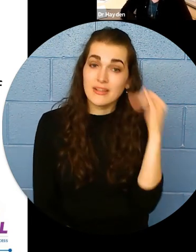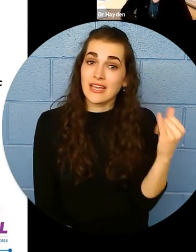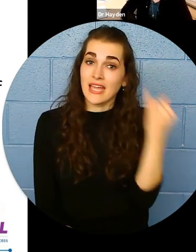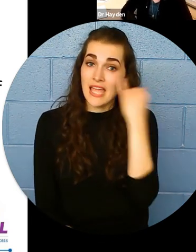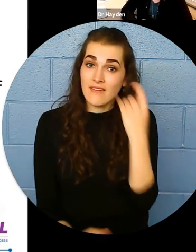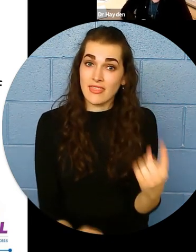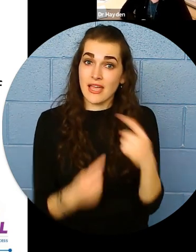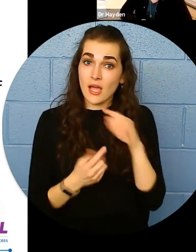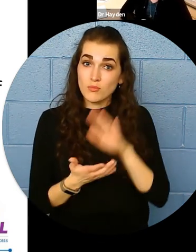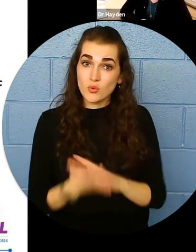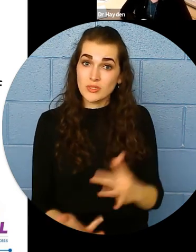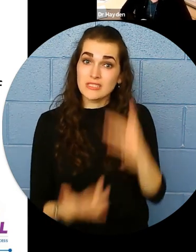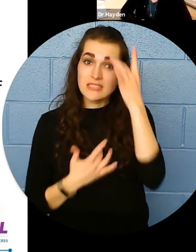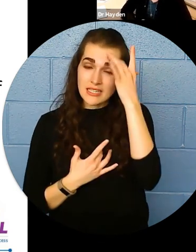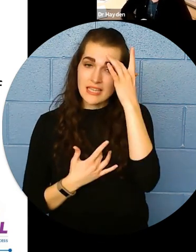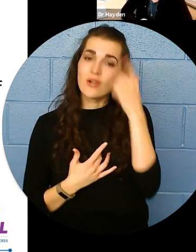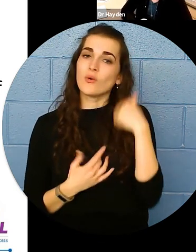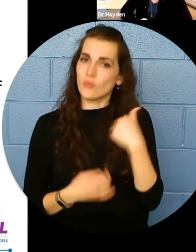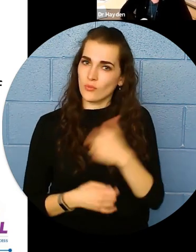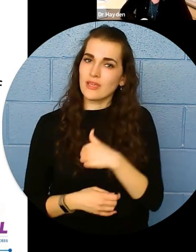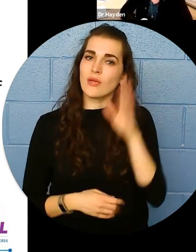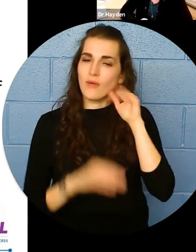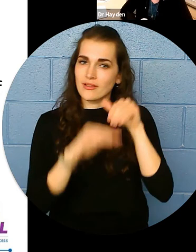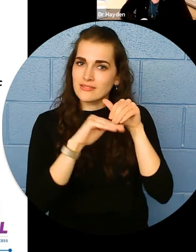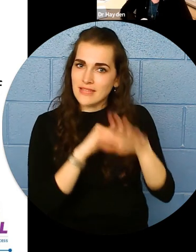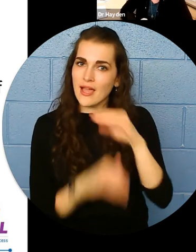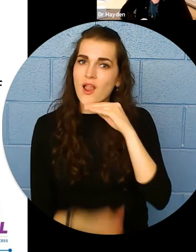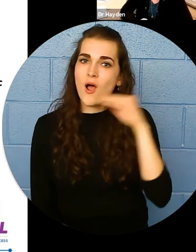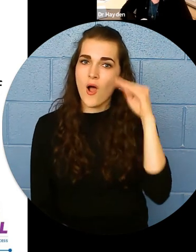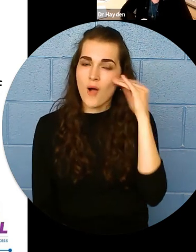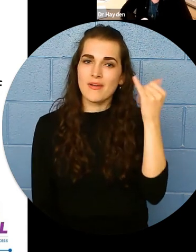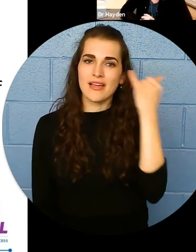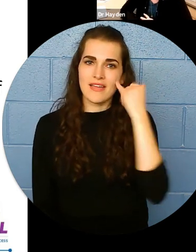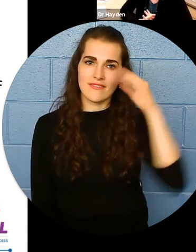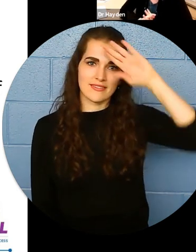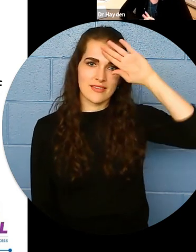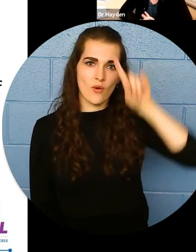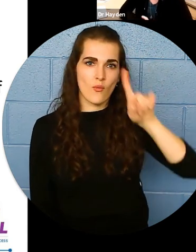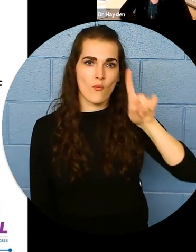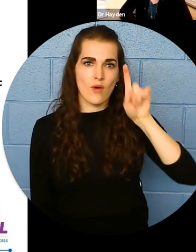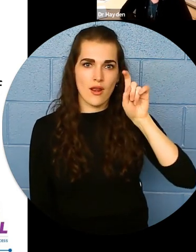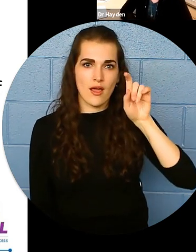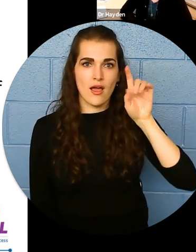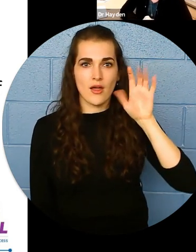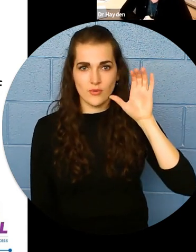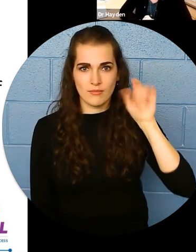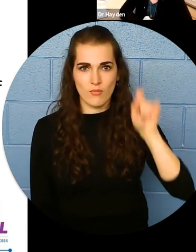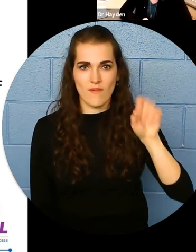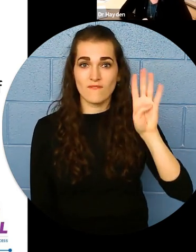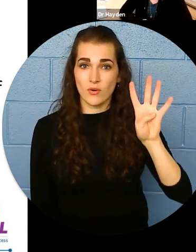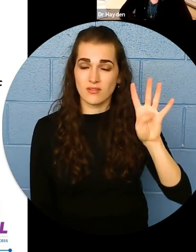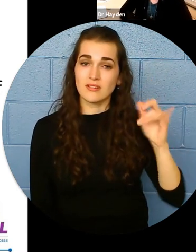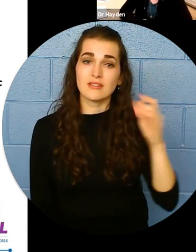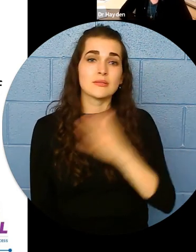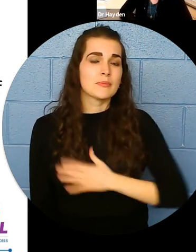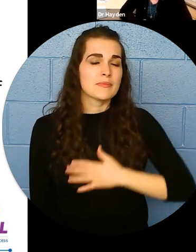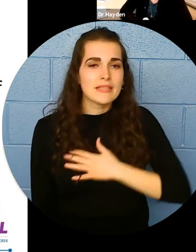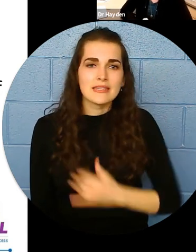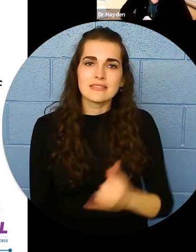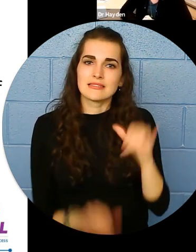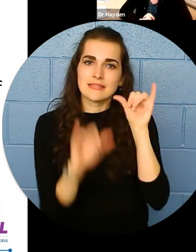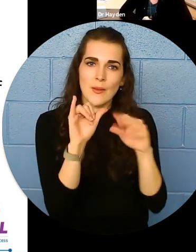home if they come in with a temperature over 100.4. So again, please keep them home if you know that they're running a